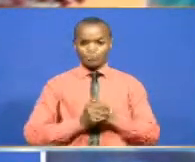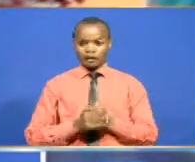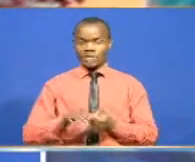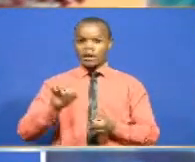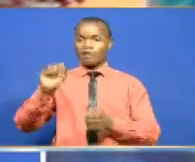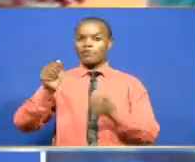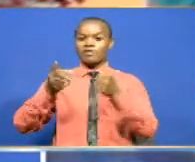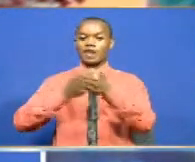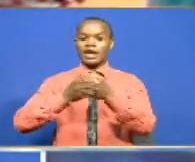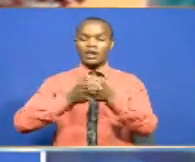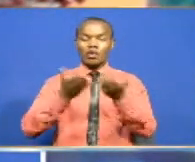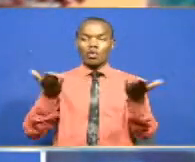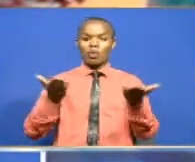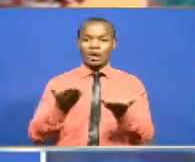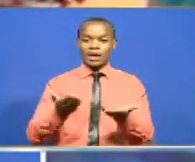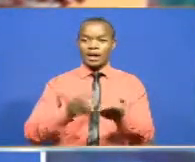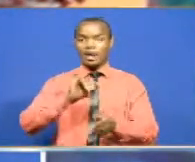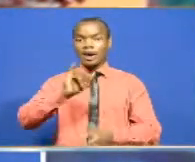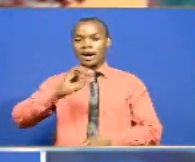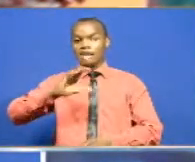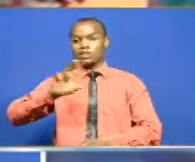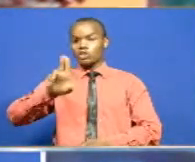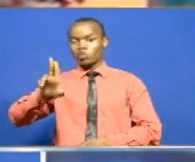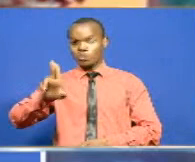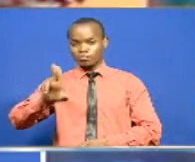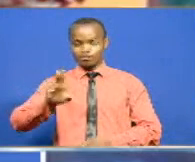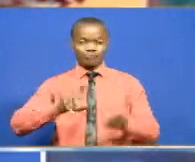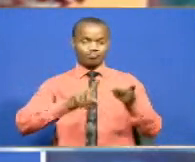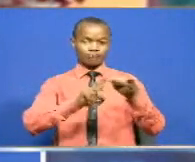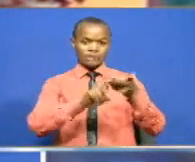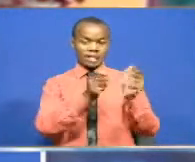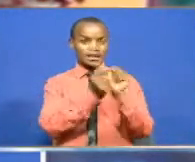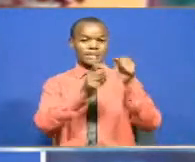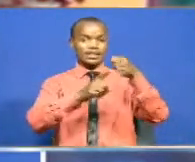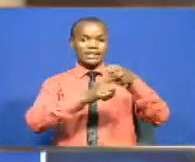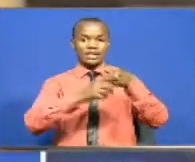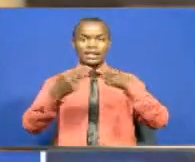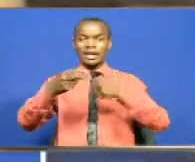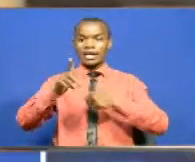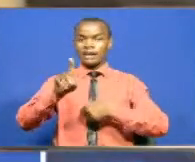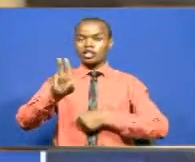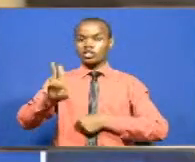patients are on intensive care unit, with 16 on high dependency unit.